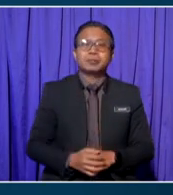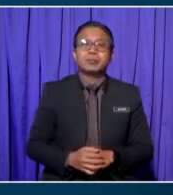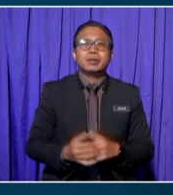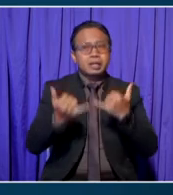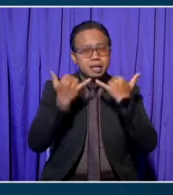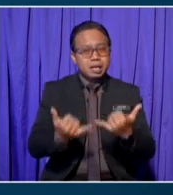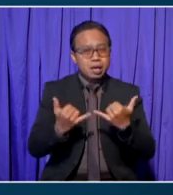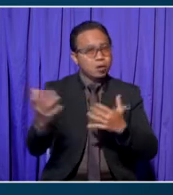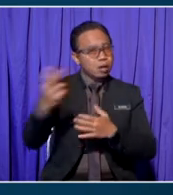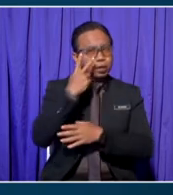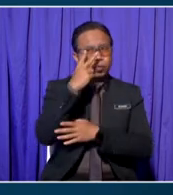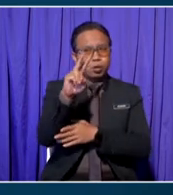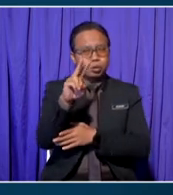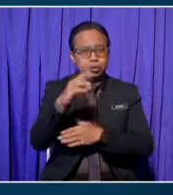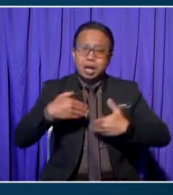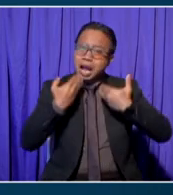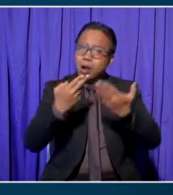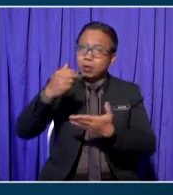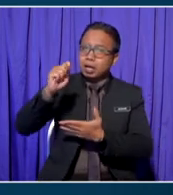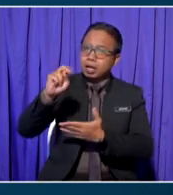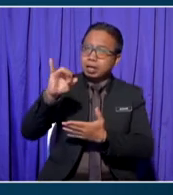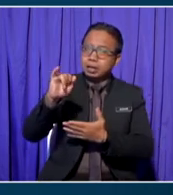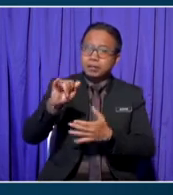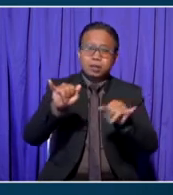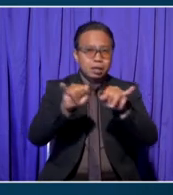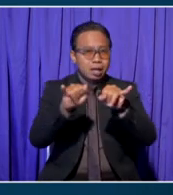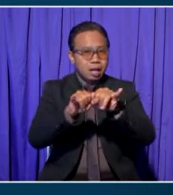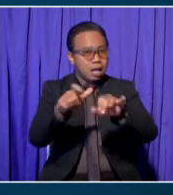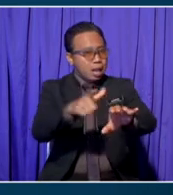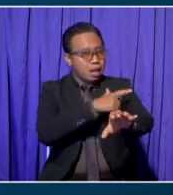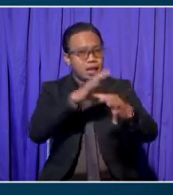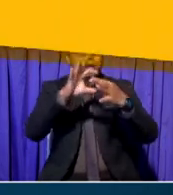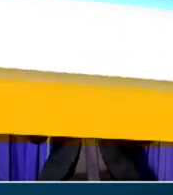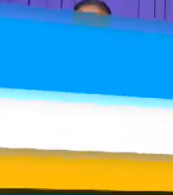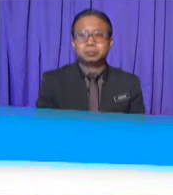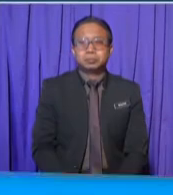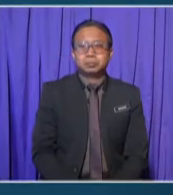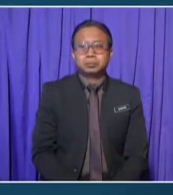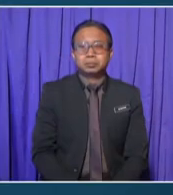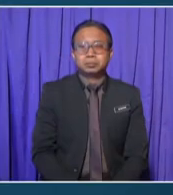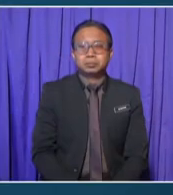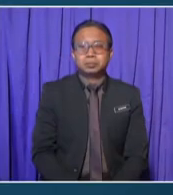Now, let's watch how Hanif measures the length of a pencil.